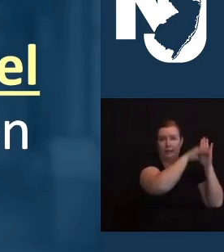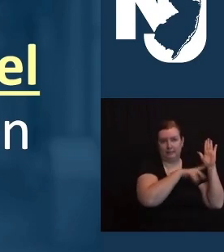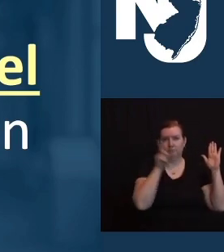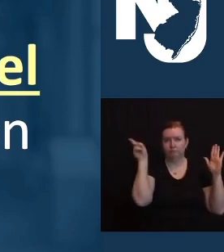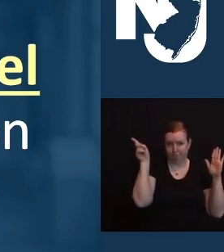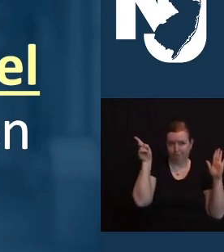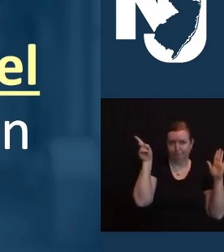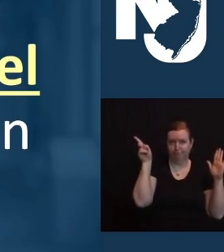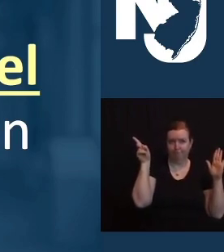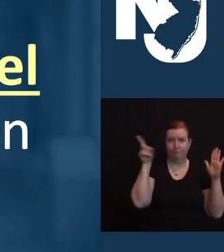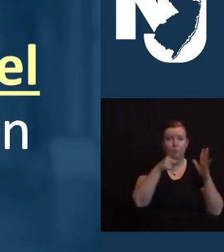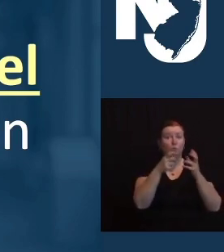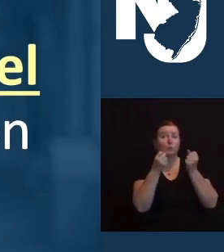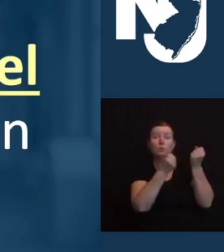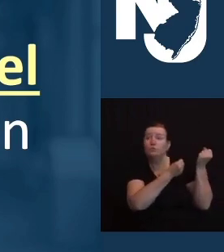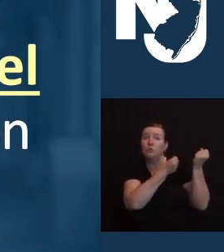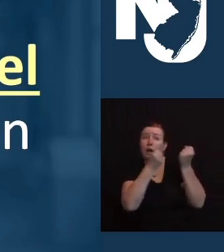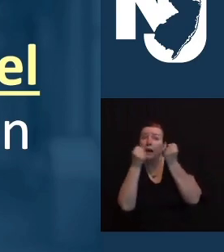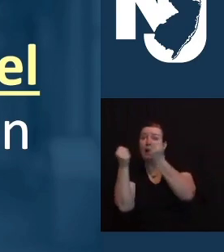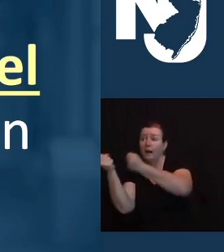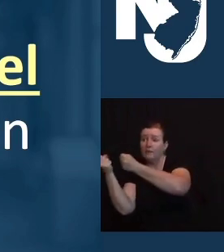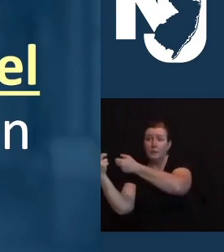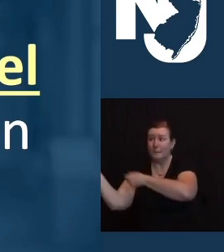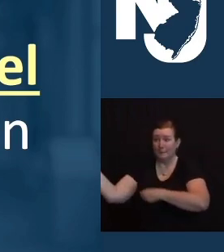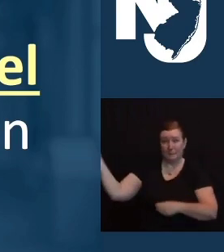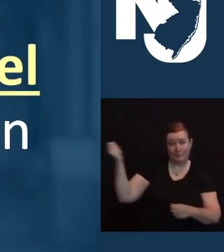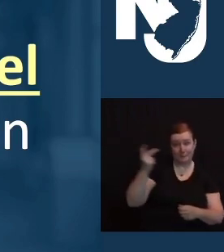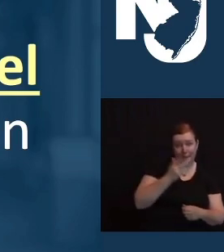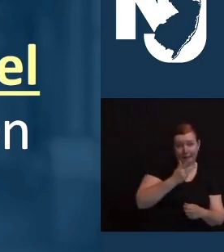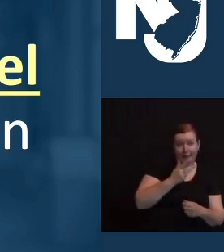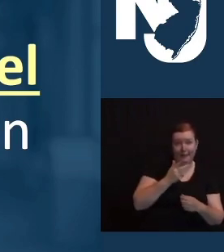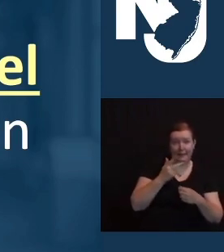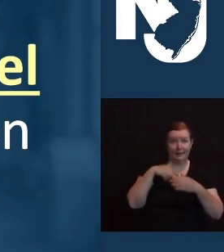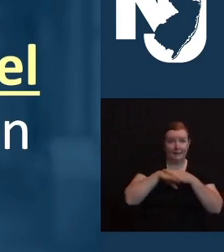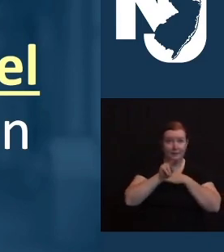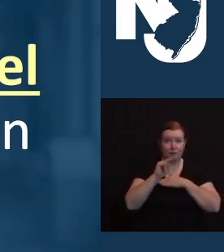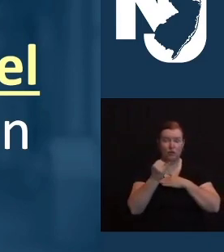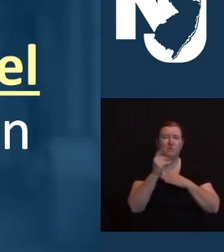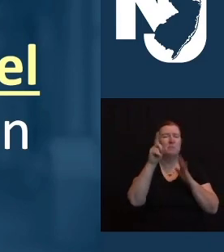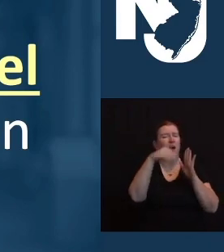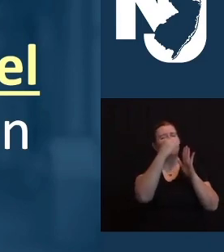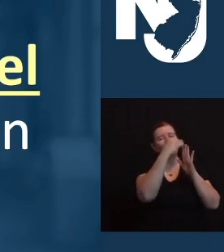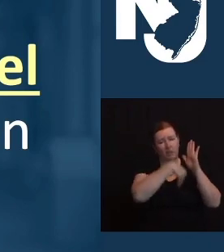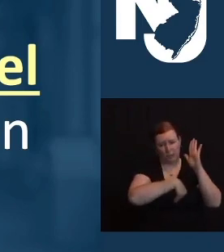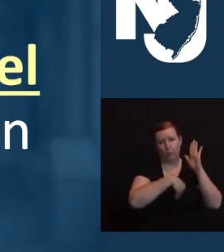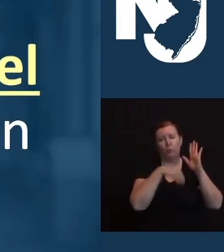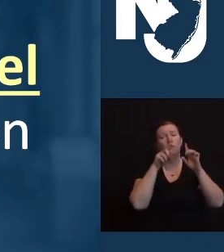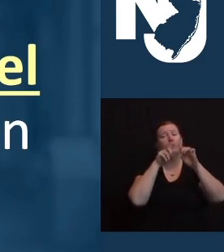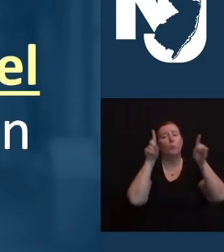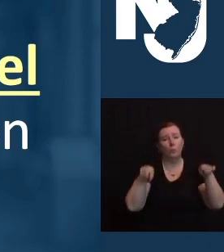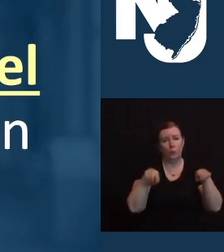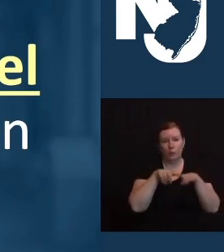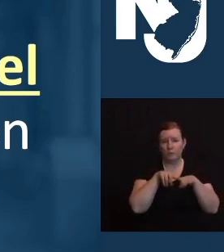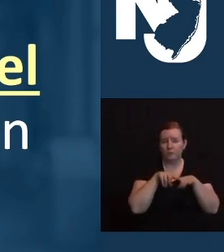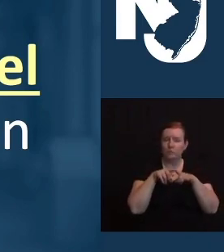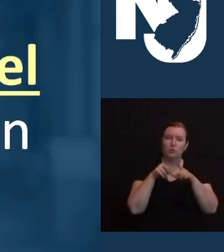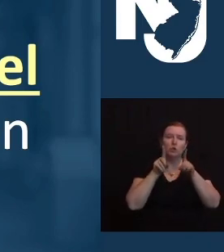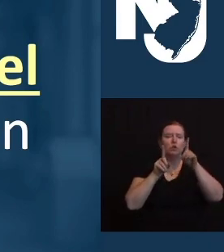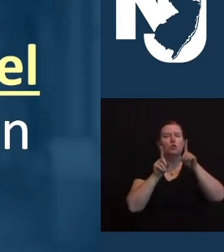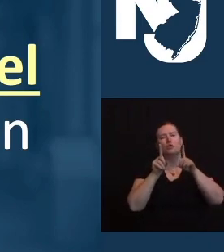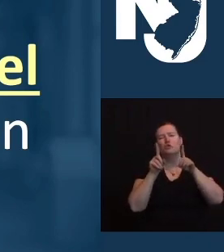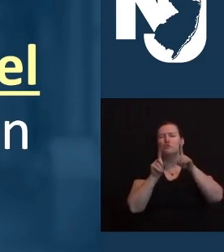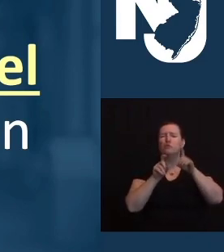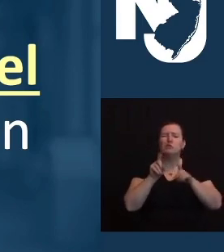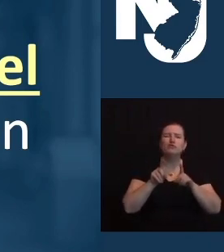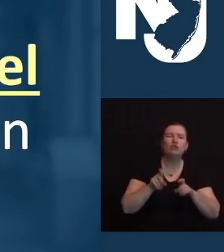to fill out the travel survey, which is available through the same page. We continue to ask everyone who's been in contact with one of these